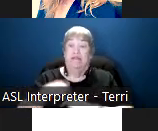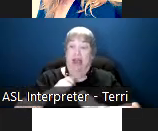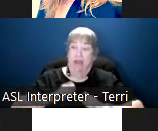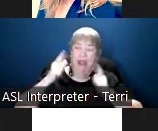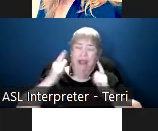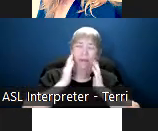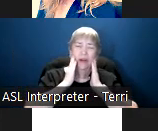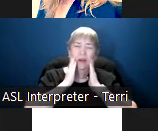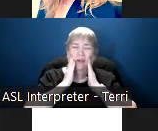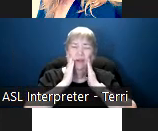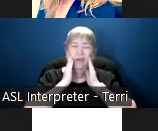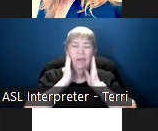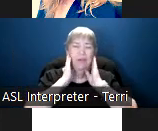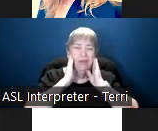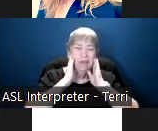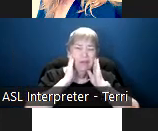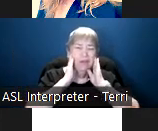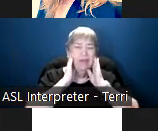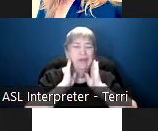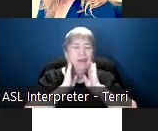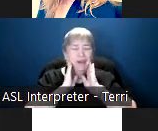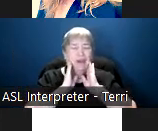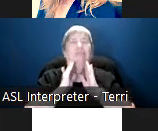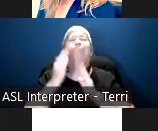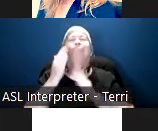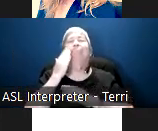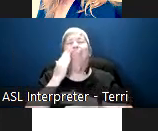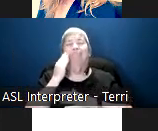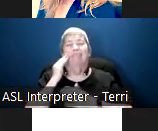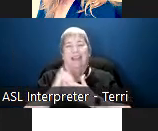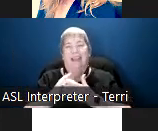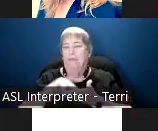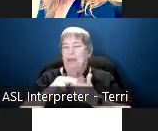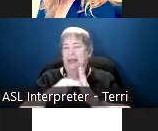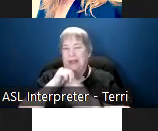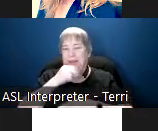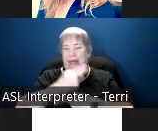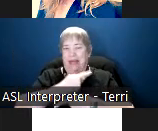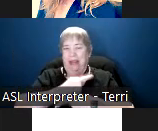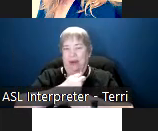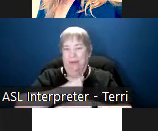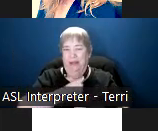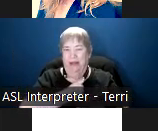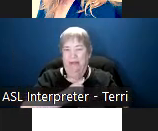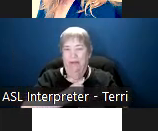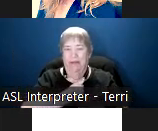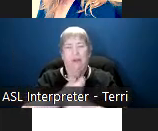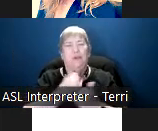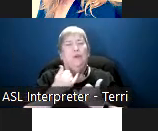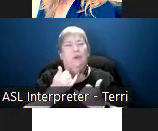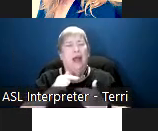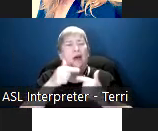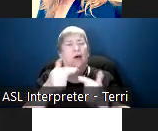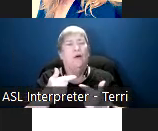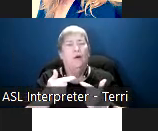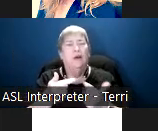of 100 ways I know that I'm not practicing good self-care, but I also want to hear from you all as well. I'm hearing other